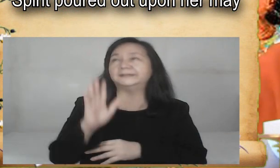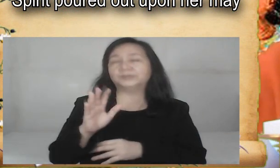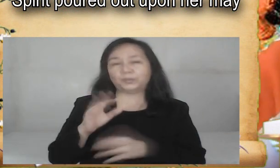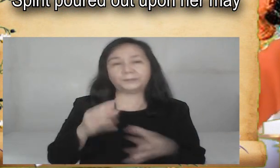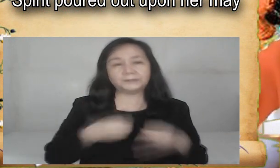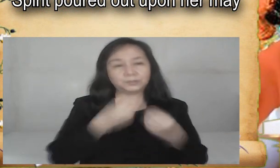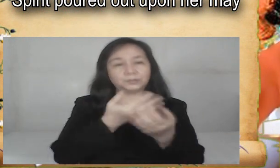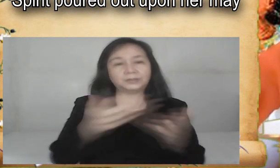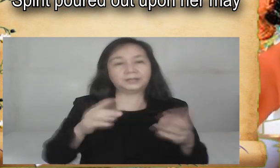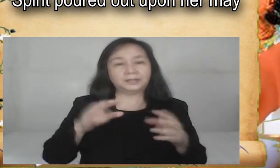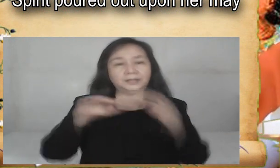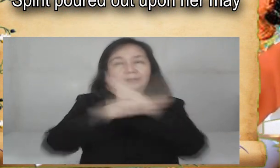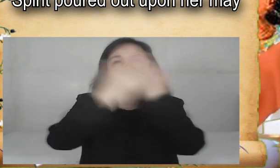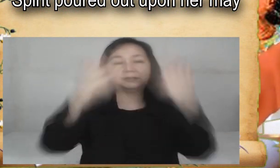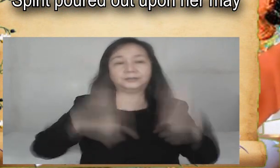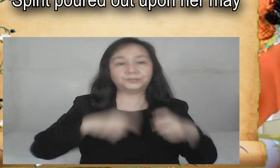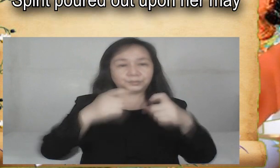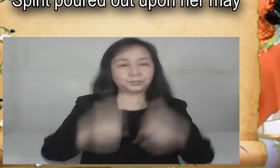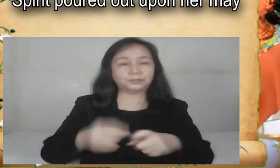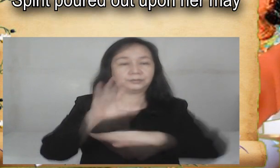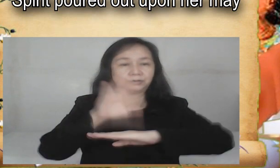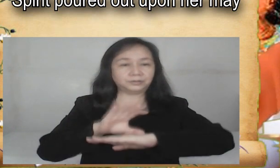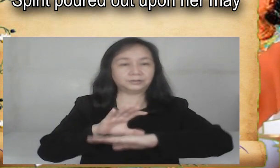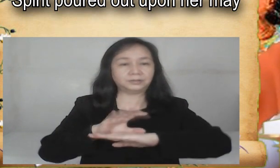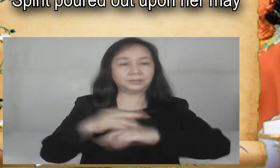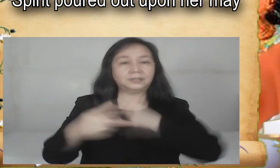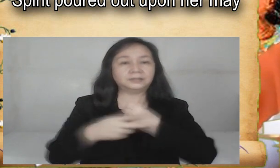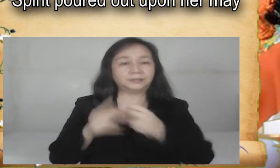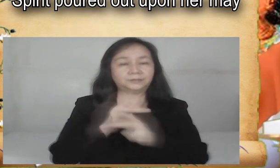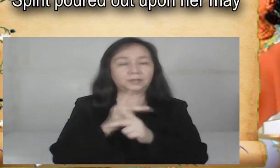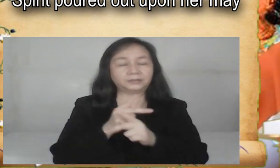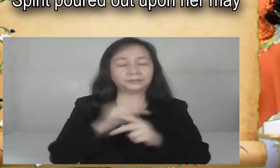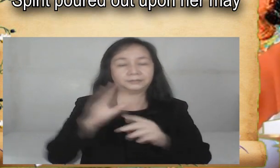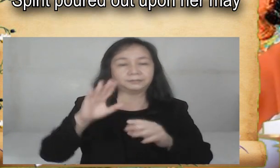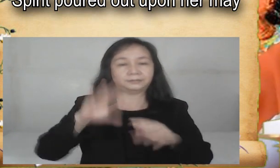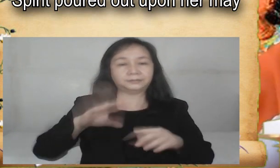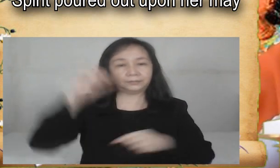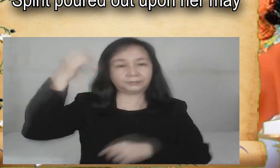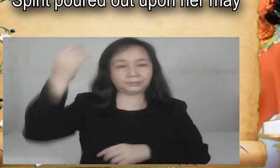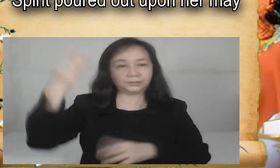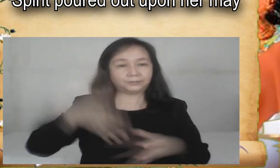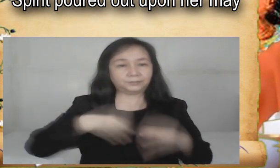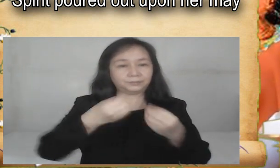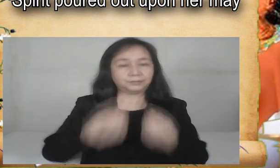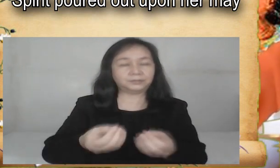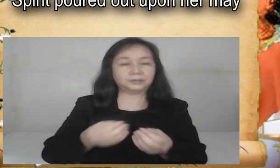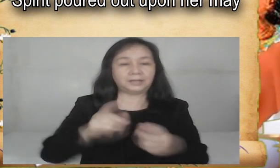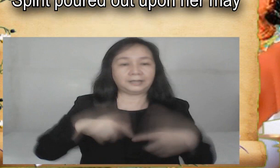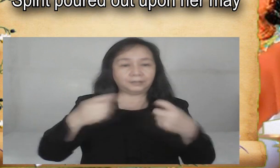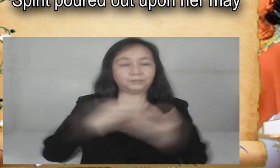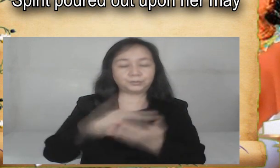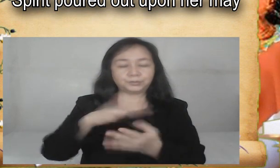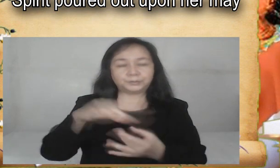God, who bestow heavenly gifts upon your church, safeguard the grace you have given, that the gift of the